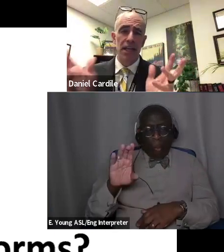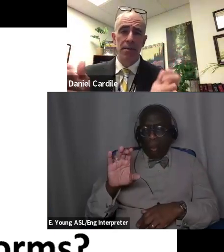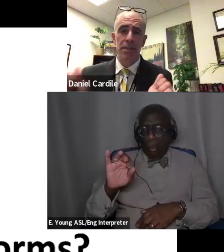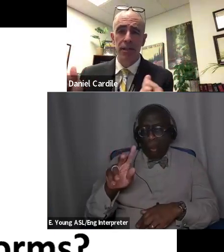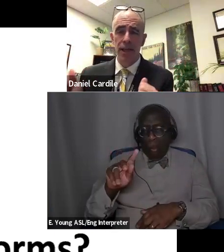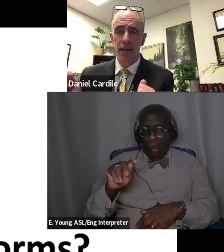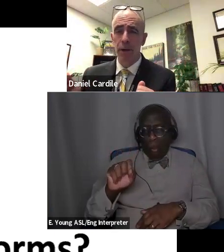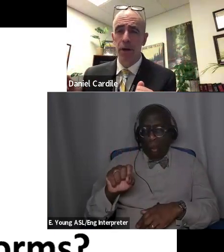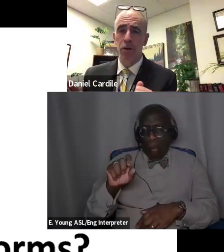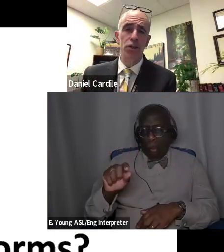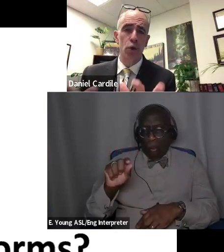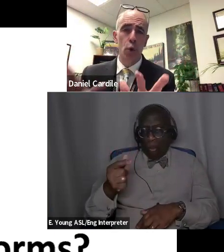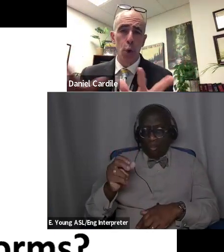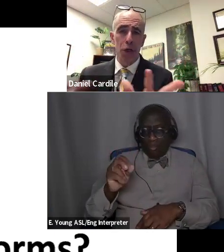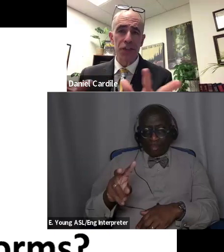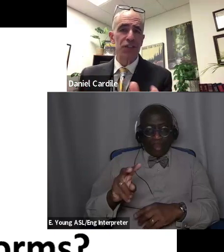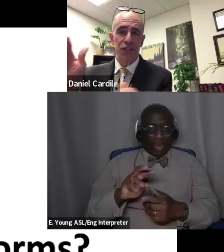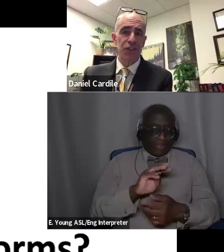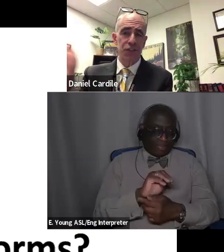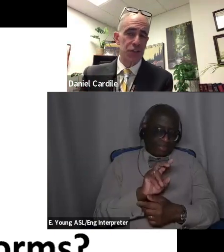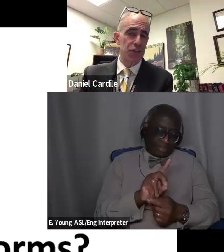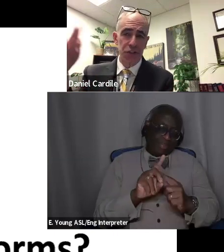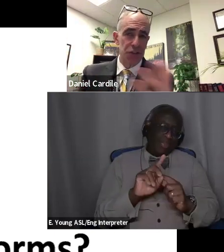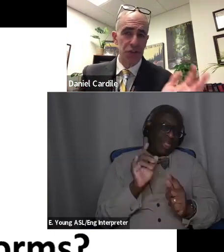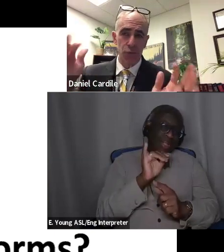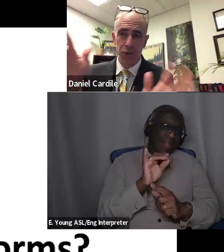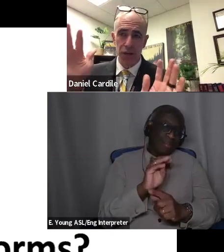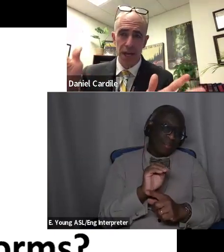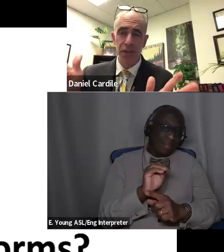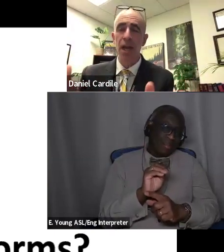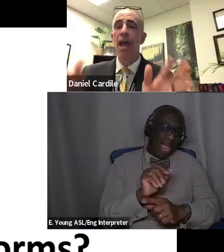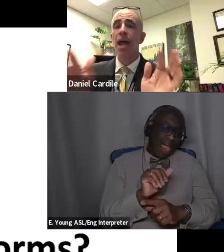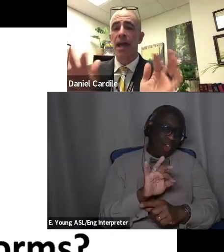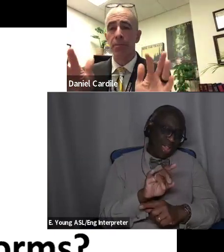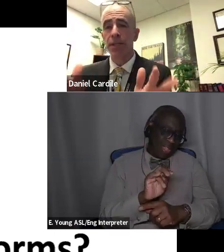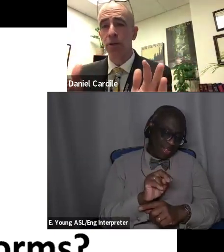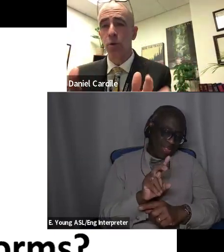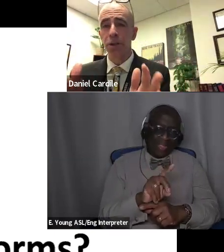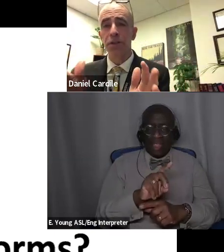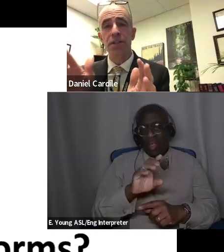mdcourts.gov. That's MD like Maryland, courts with an S,